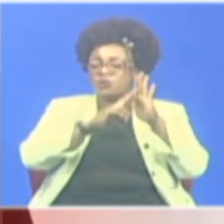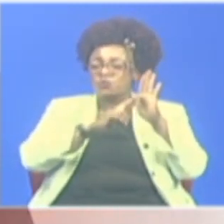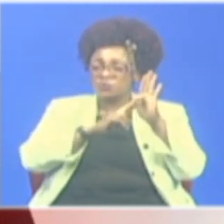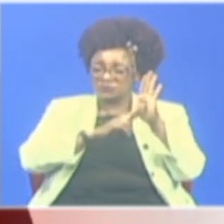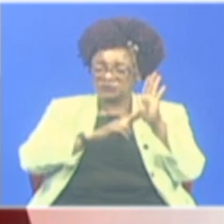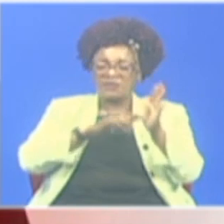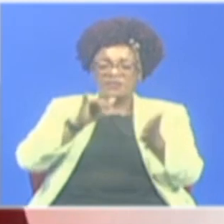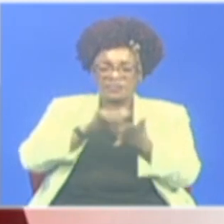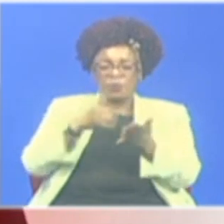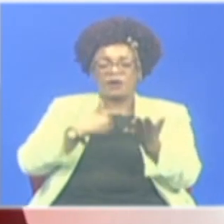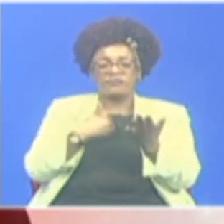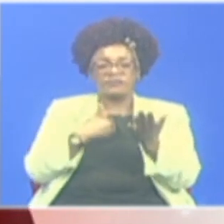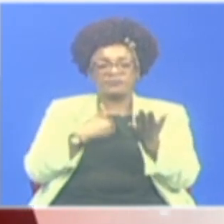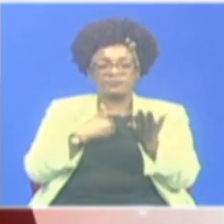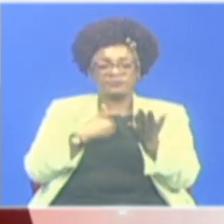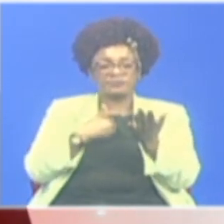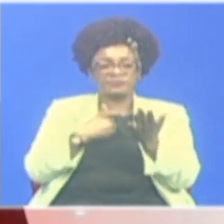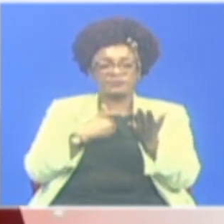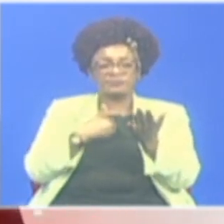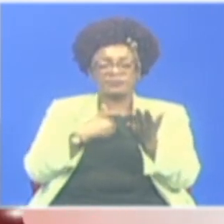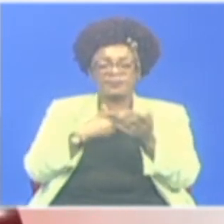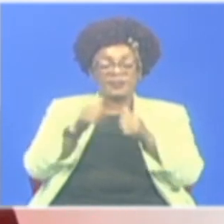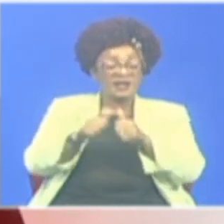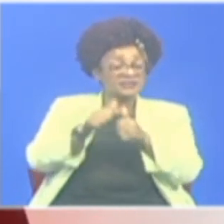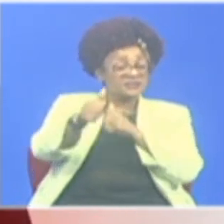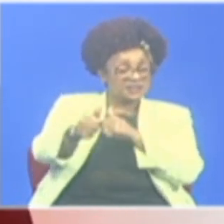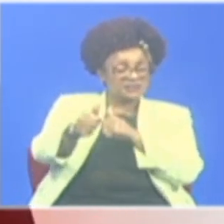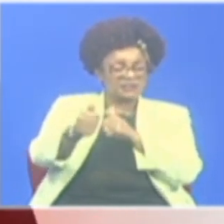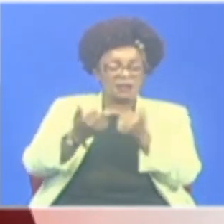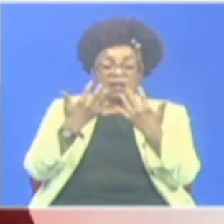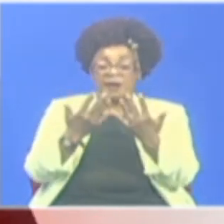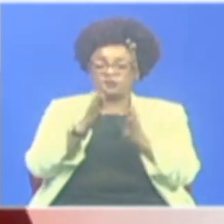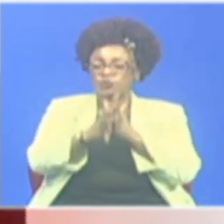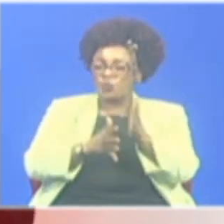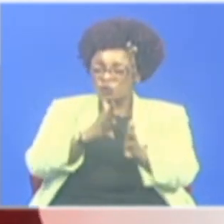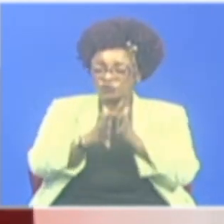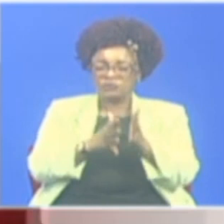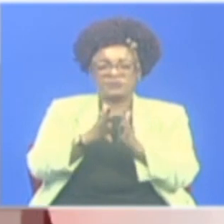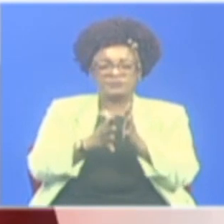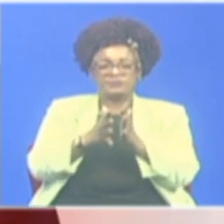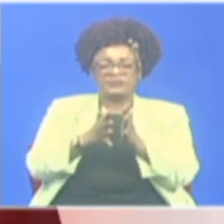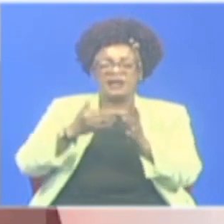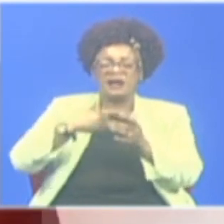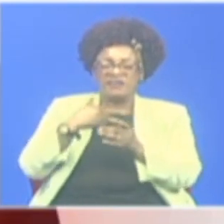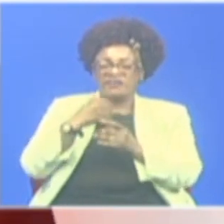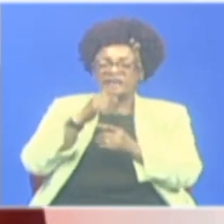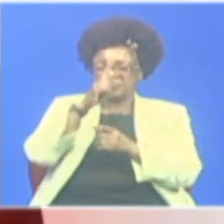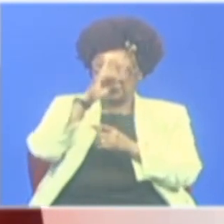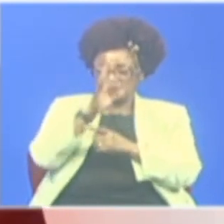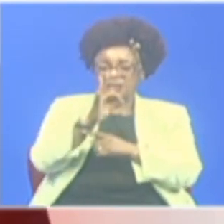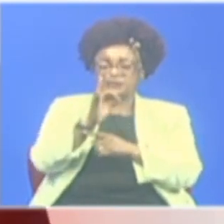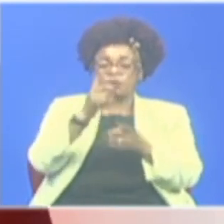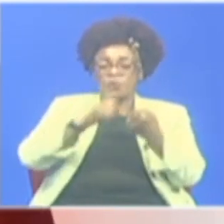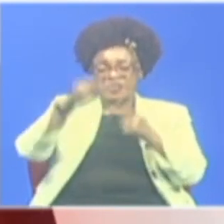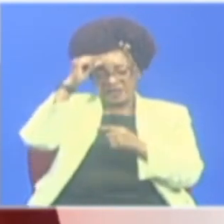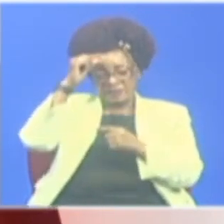have established: distancing, washing hands, and observing strictly what the government